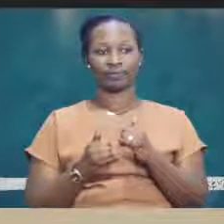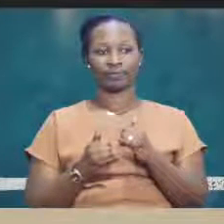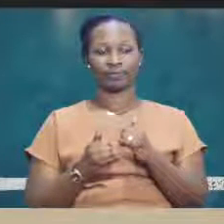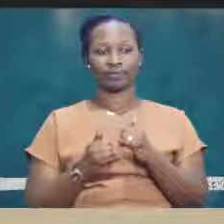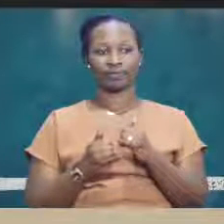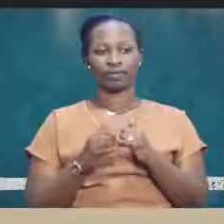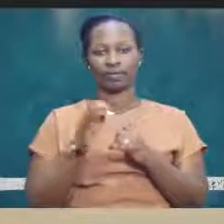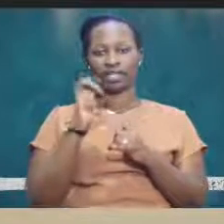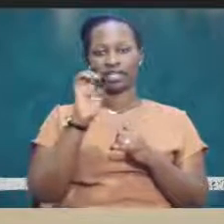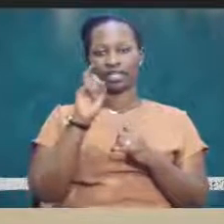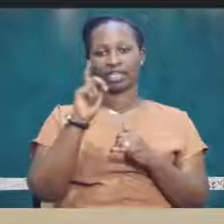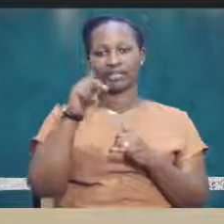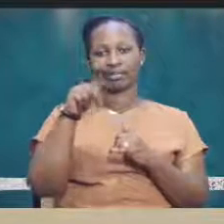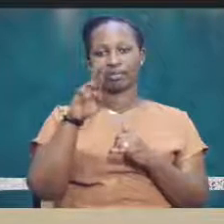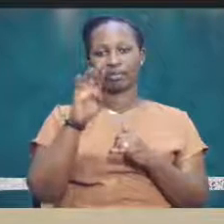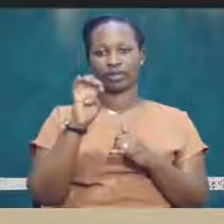expression.